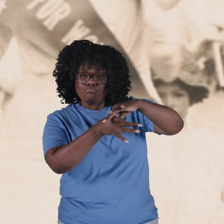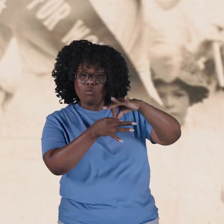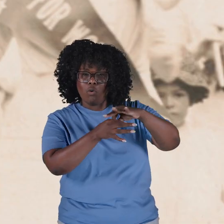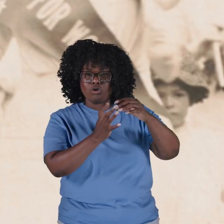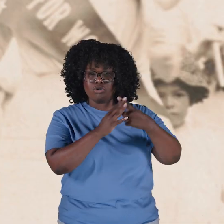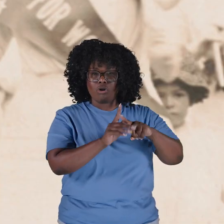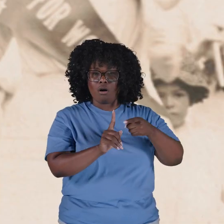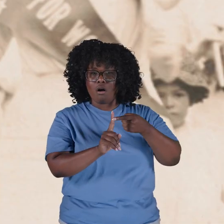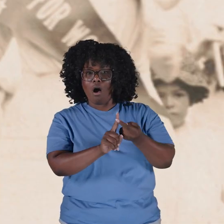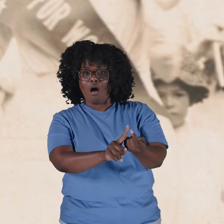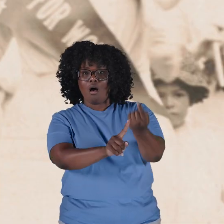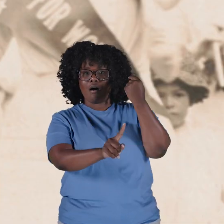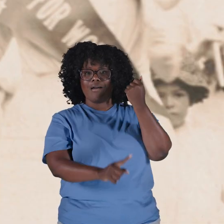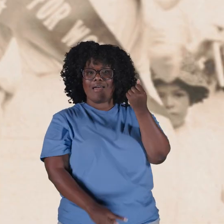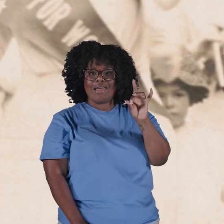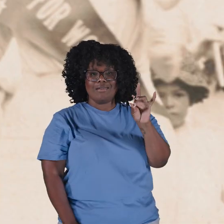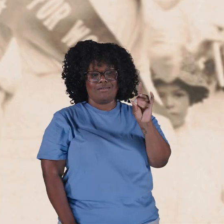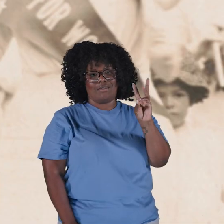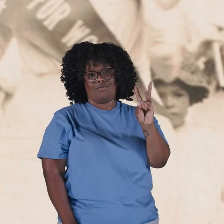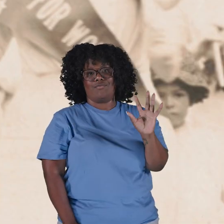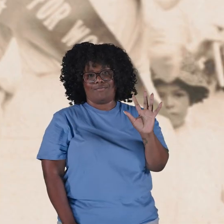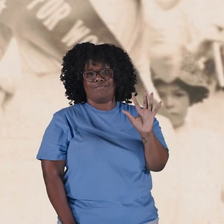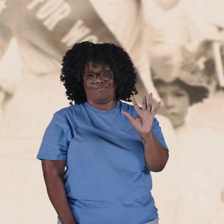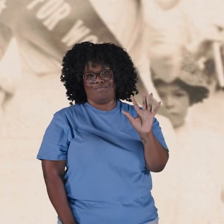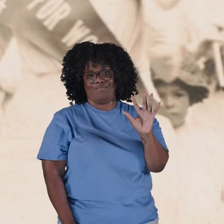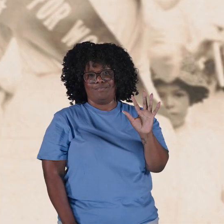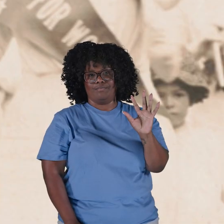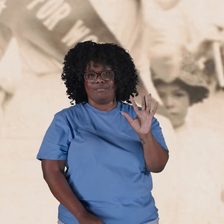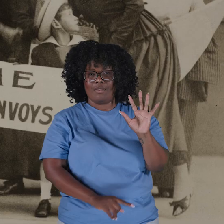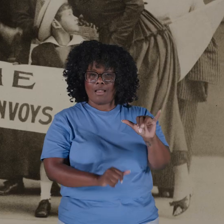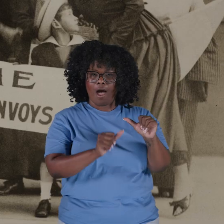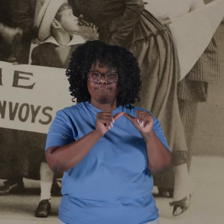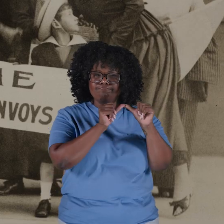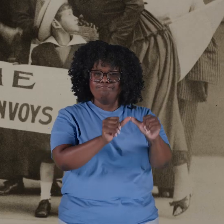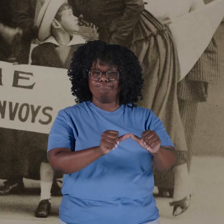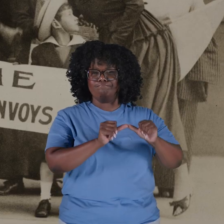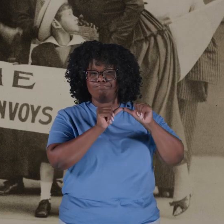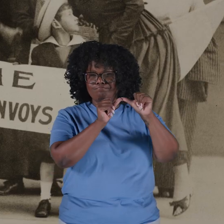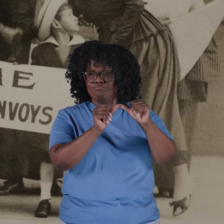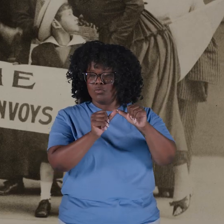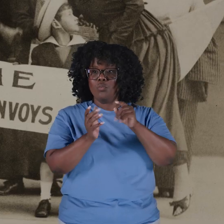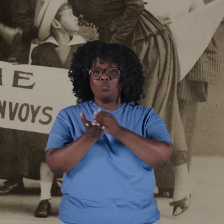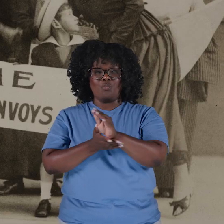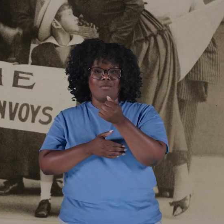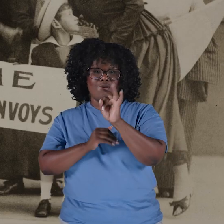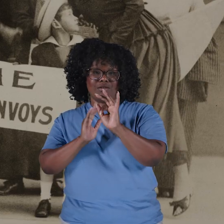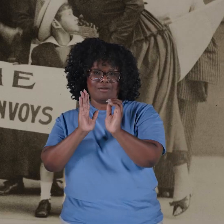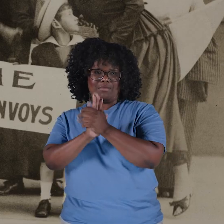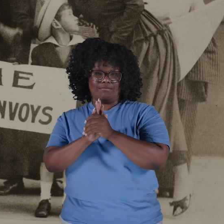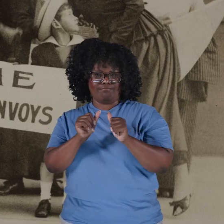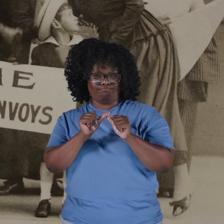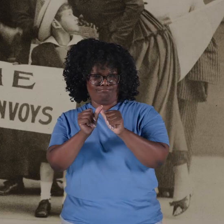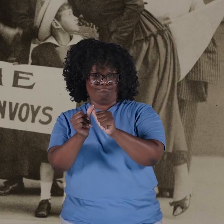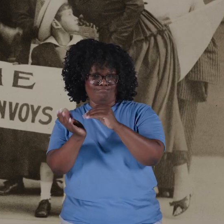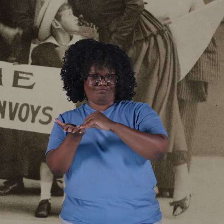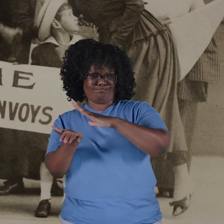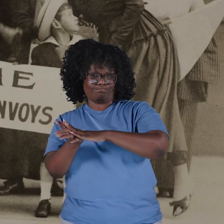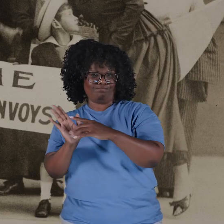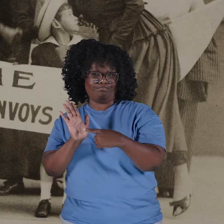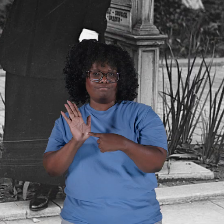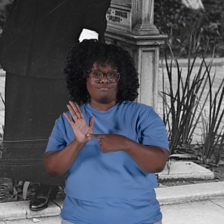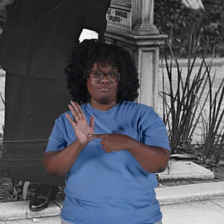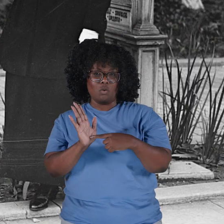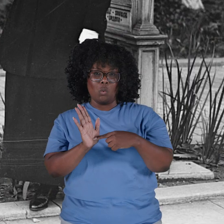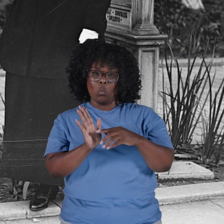women's suffrage began much earlier in 1865 and continued well beyond the passage of the 19th